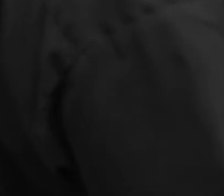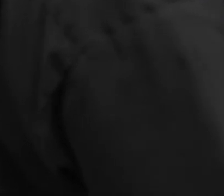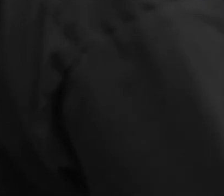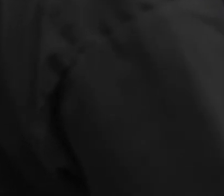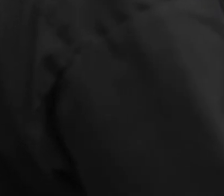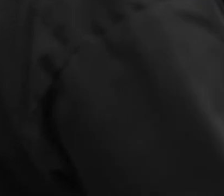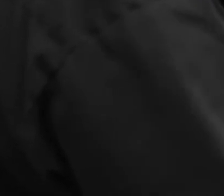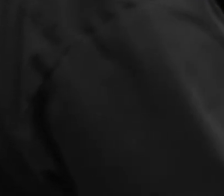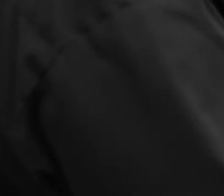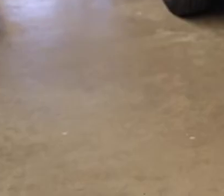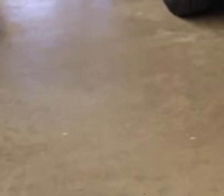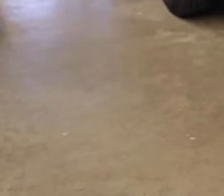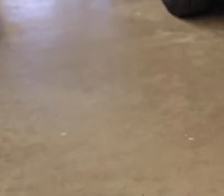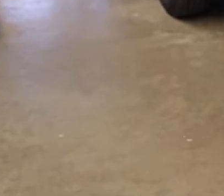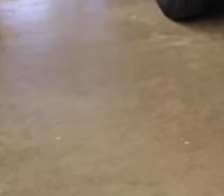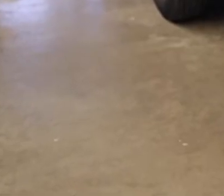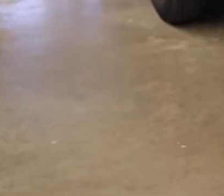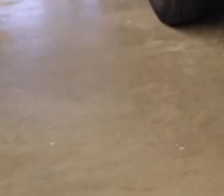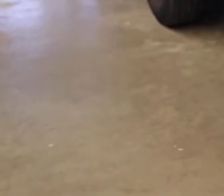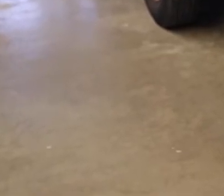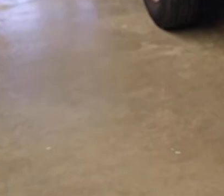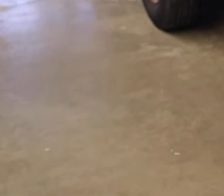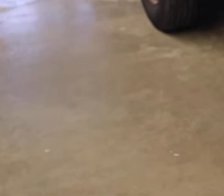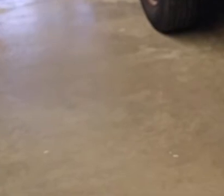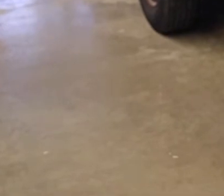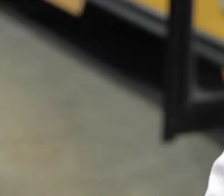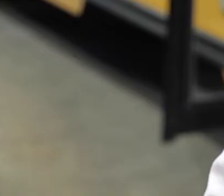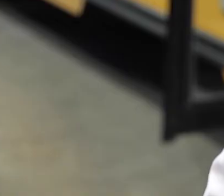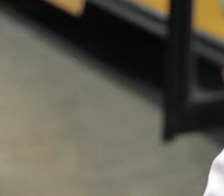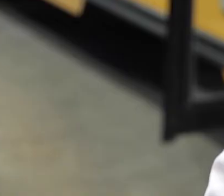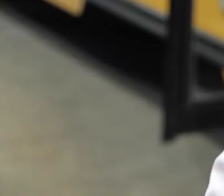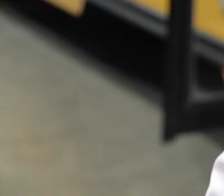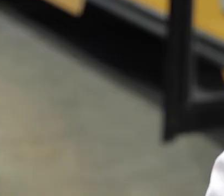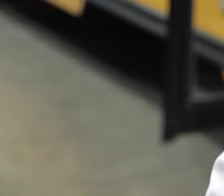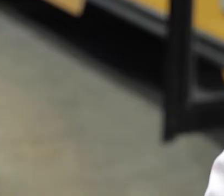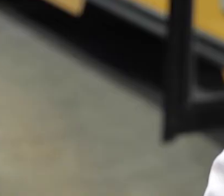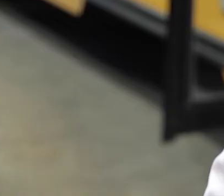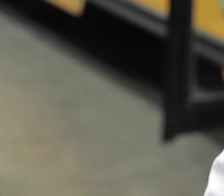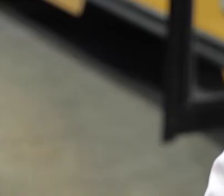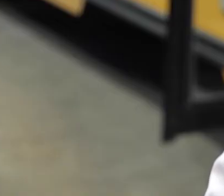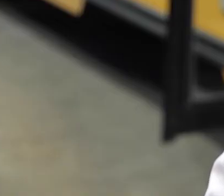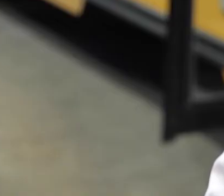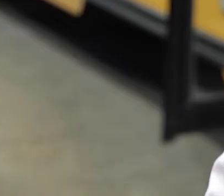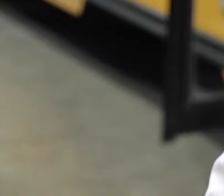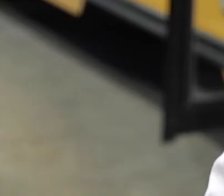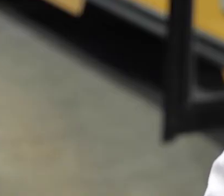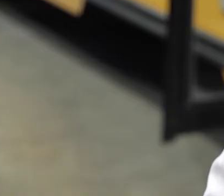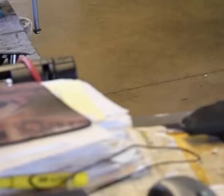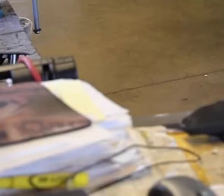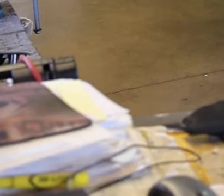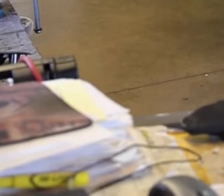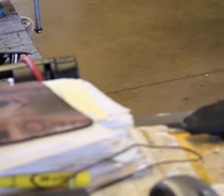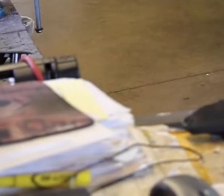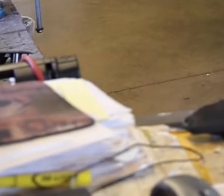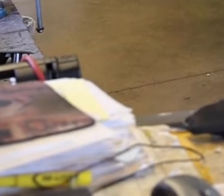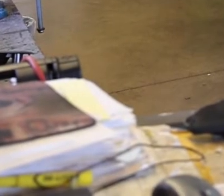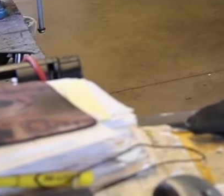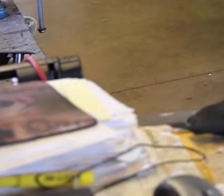When our staff members are getting in those vehicles, they know that there's a lot of care and attention that goes into that, and they're getting into that safe vehicle.